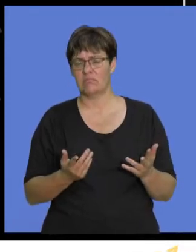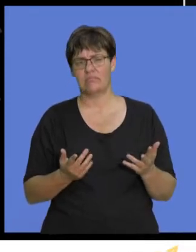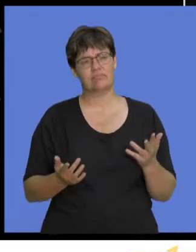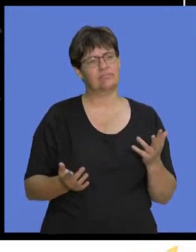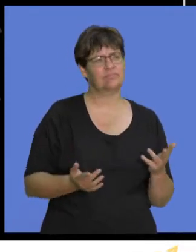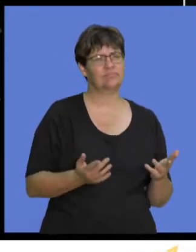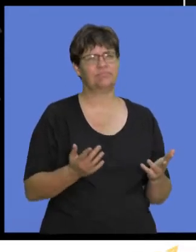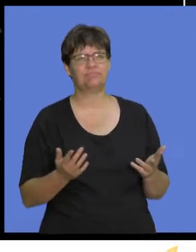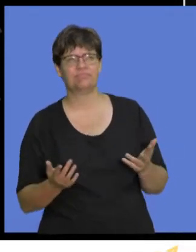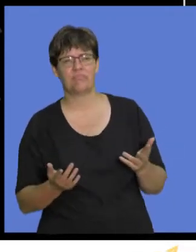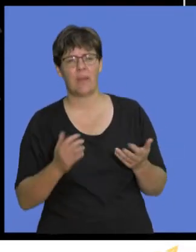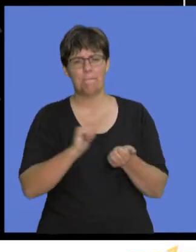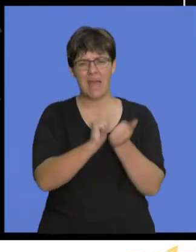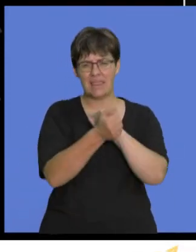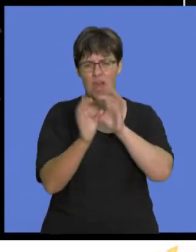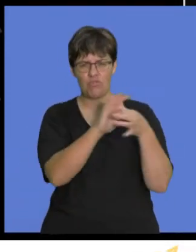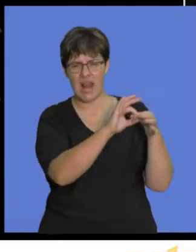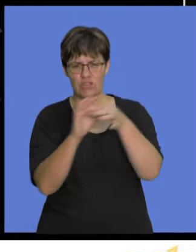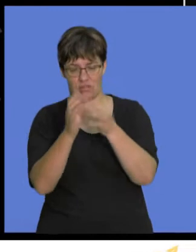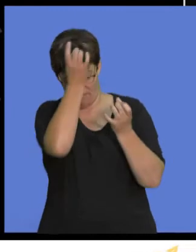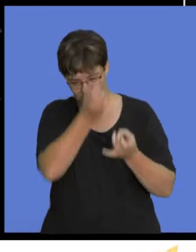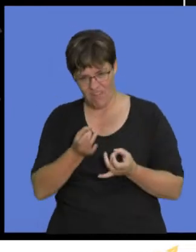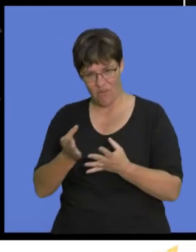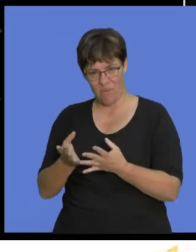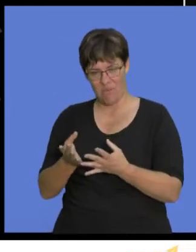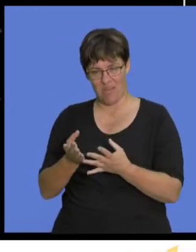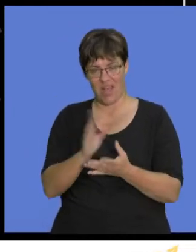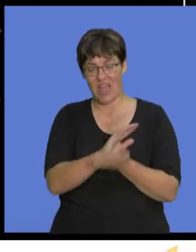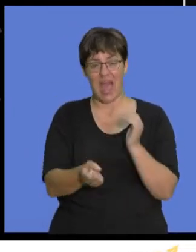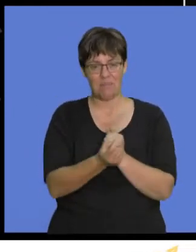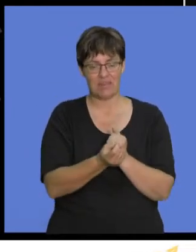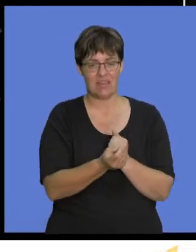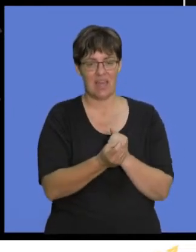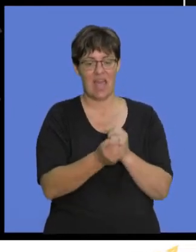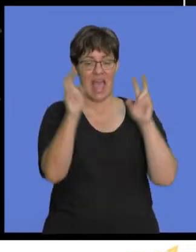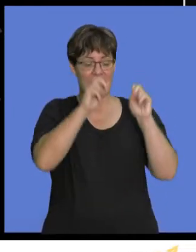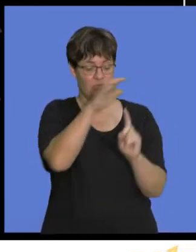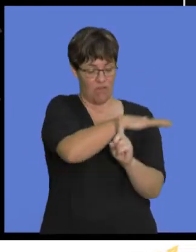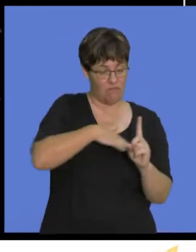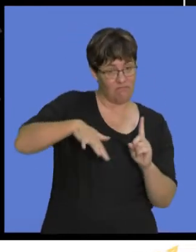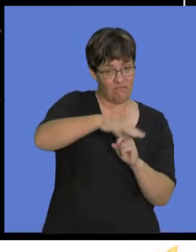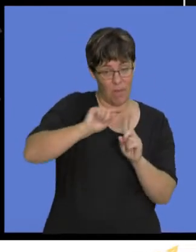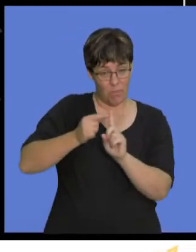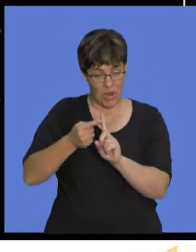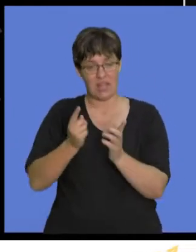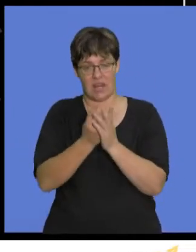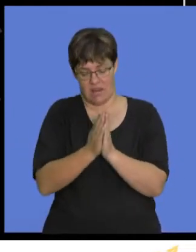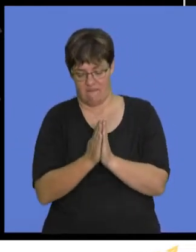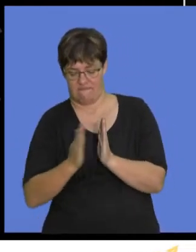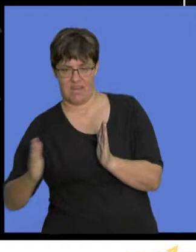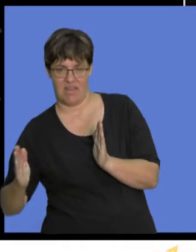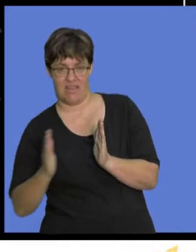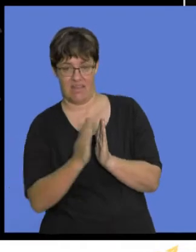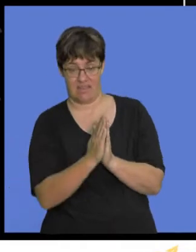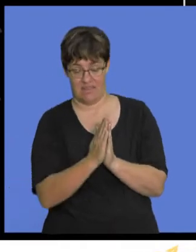by some form of mathematical relationship that exists between electric field at a point and